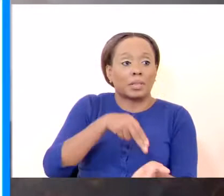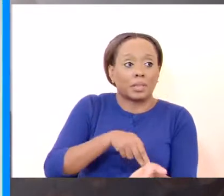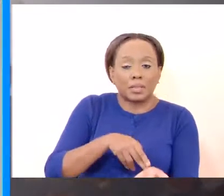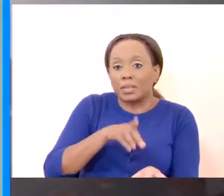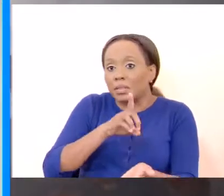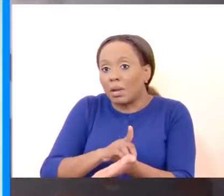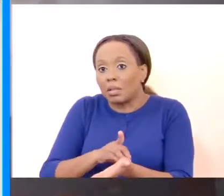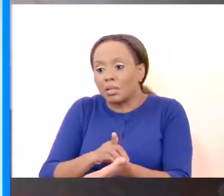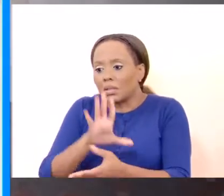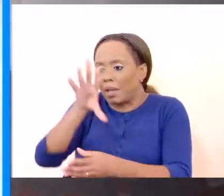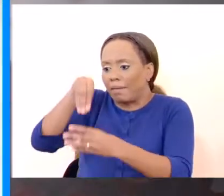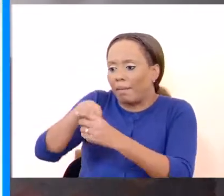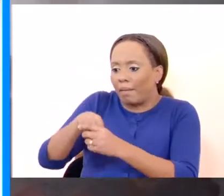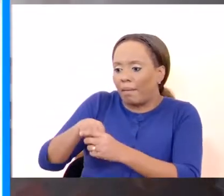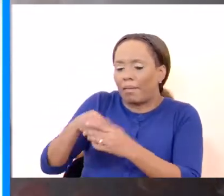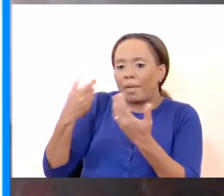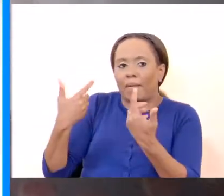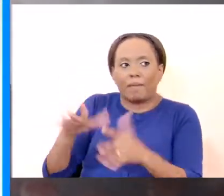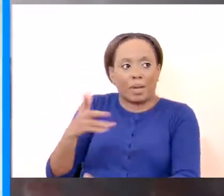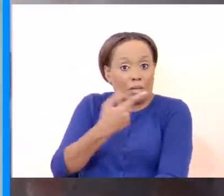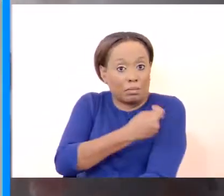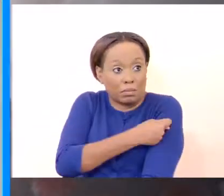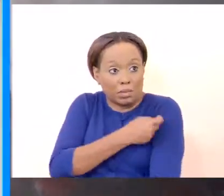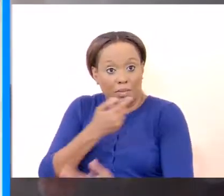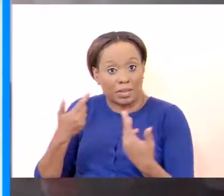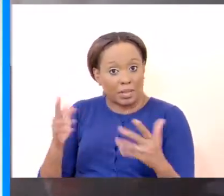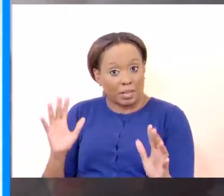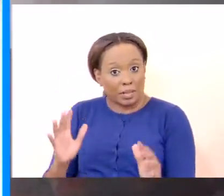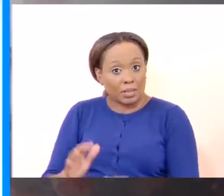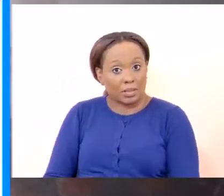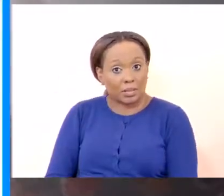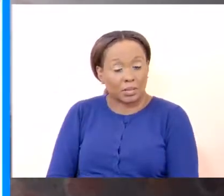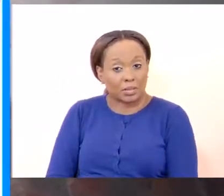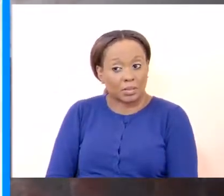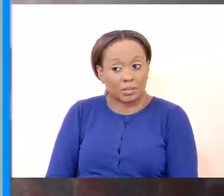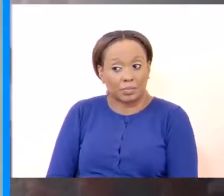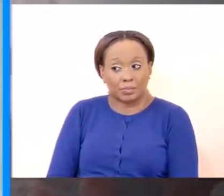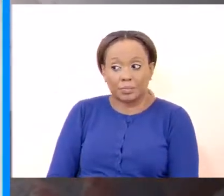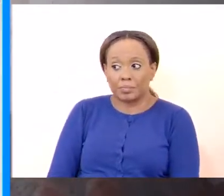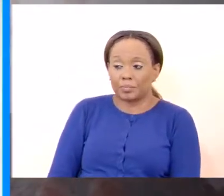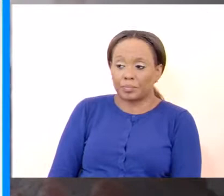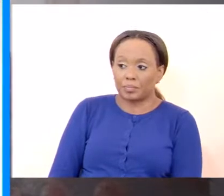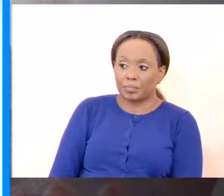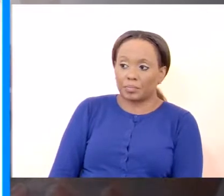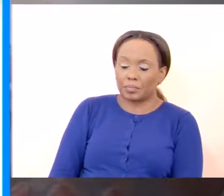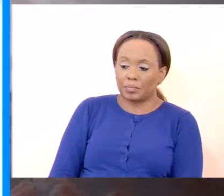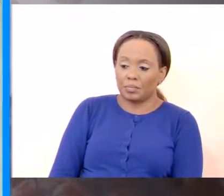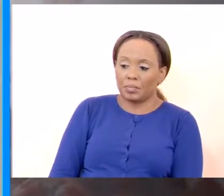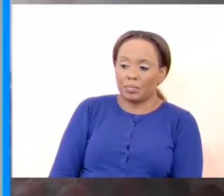etc., would have come forward for that vaccine, and what percentage